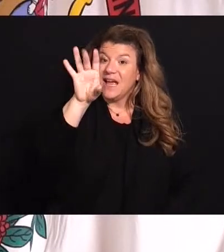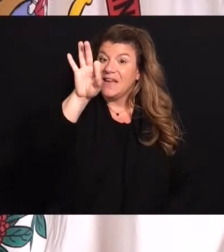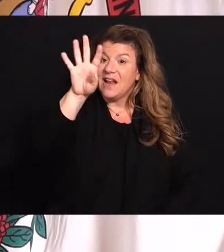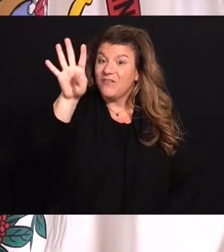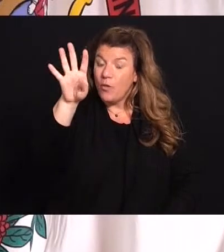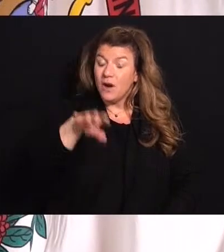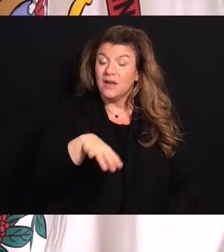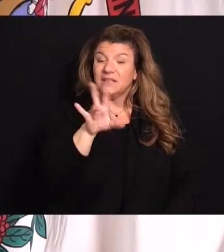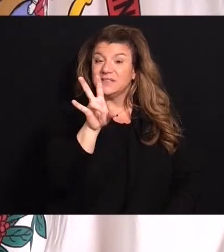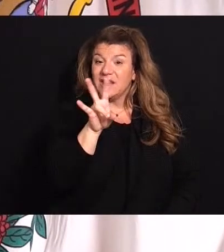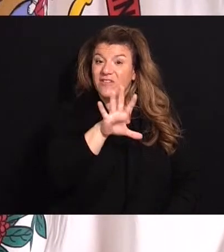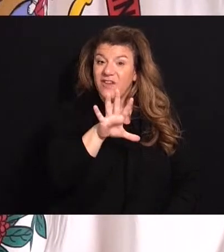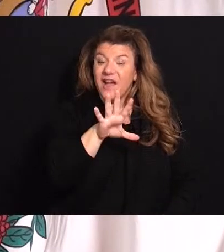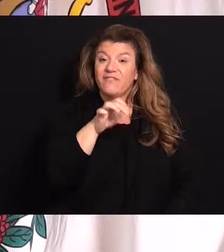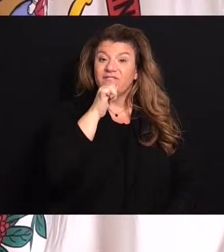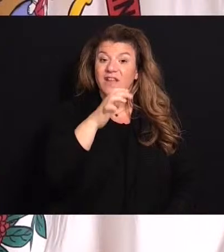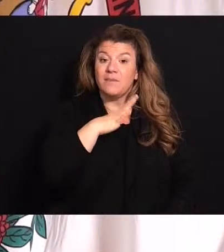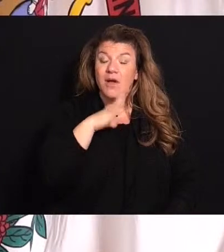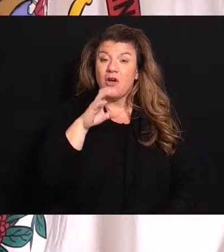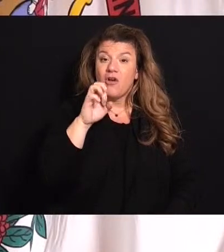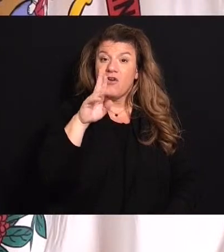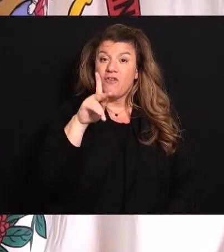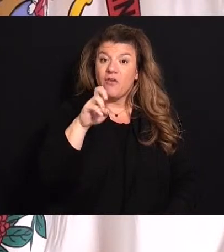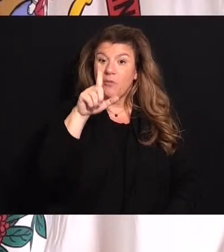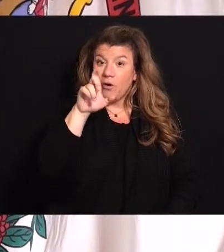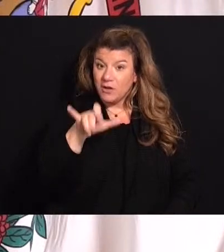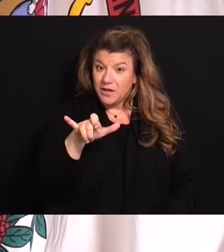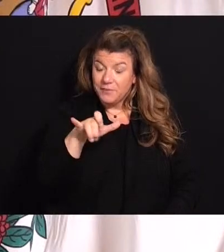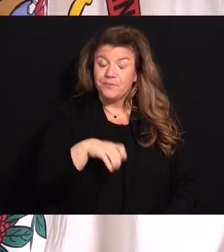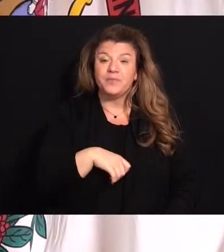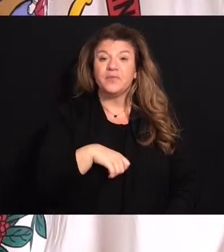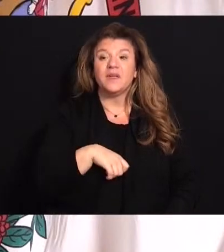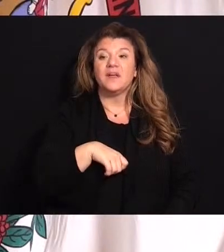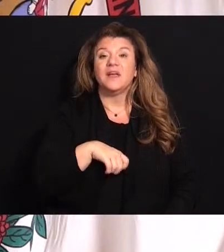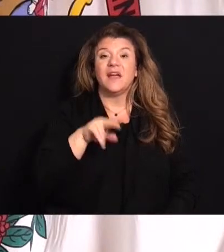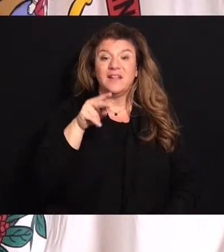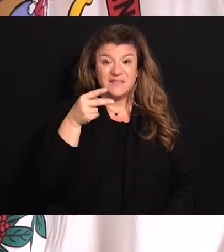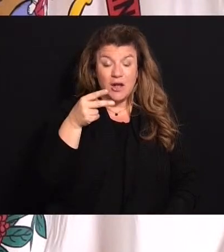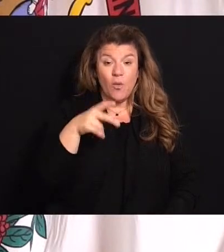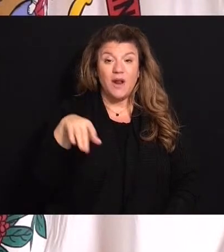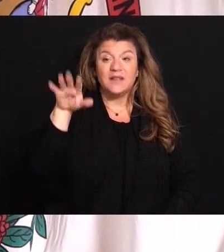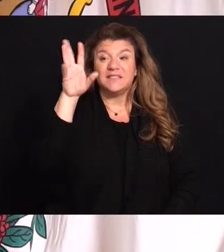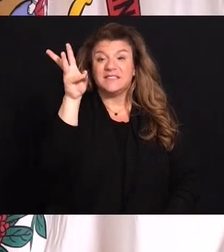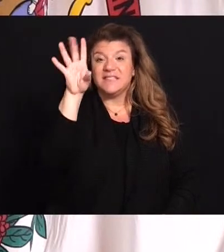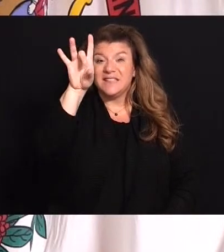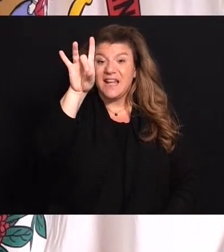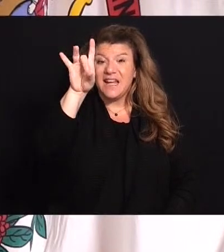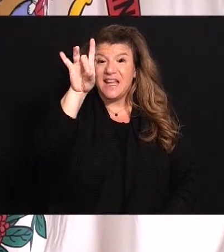death is a 75-year-old female from Berkeley County. And the second death is a